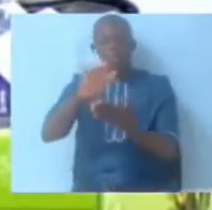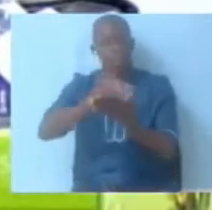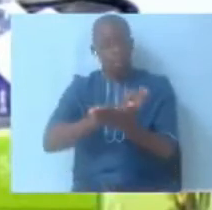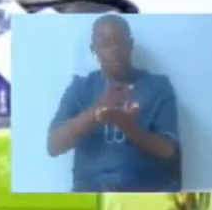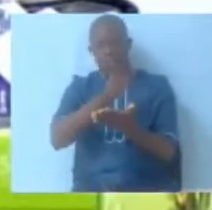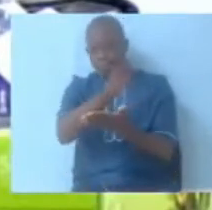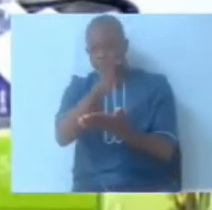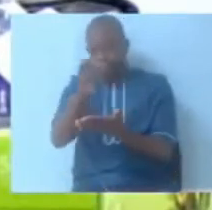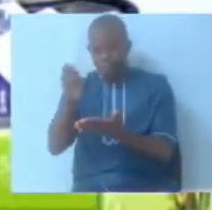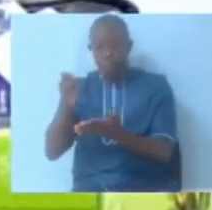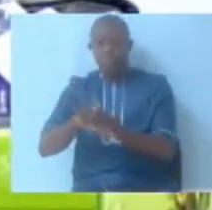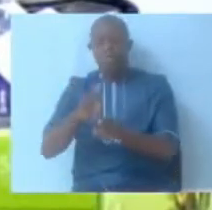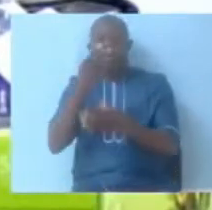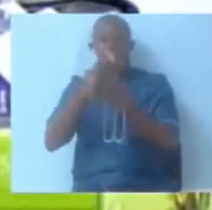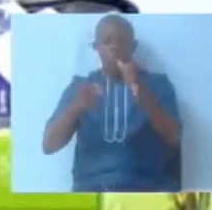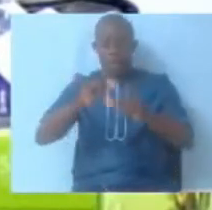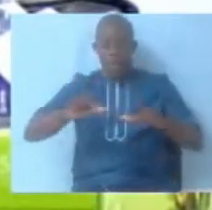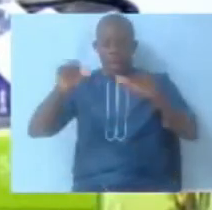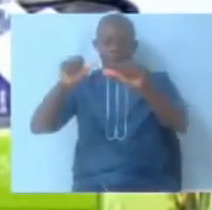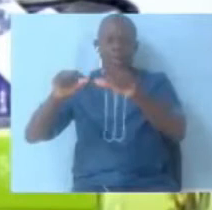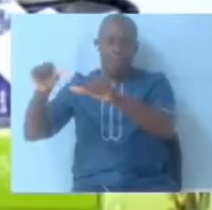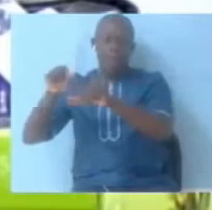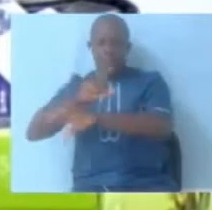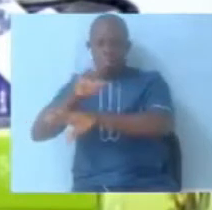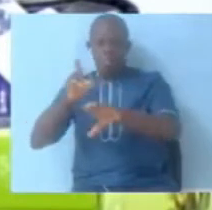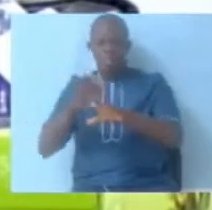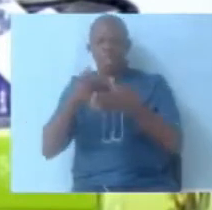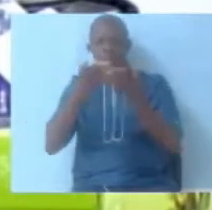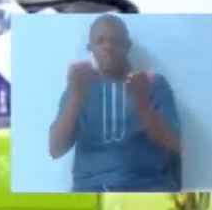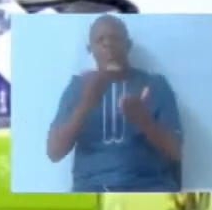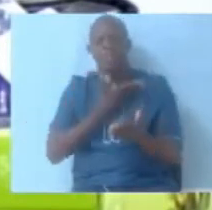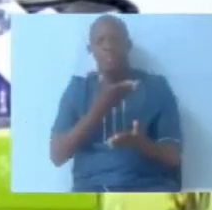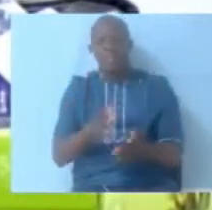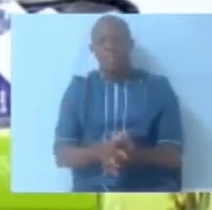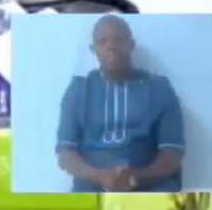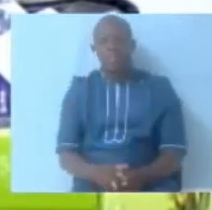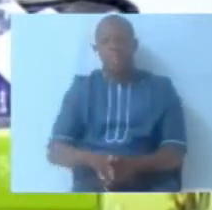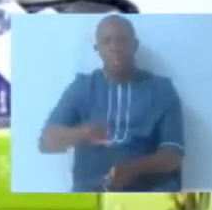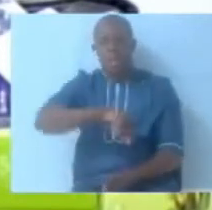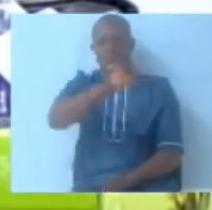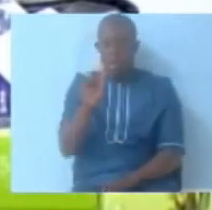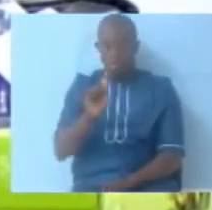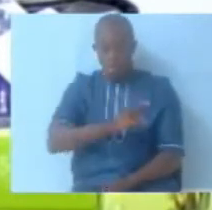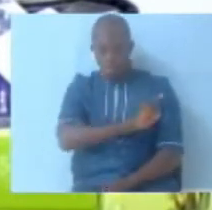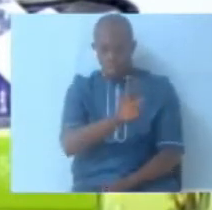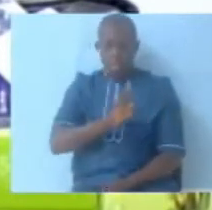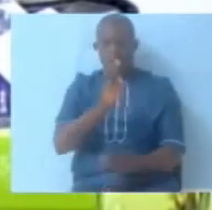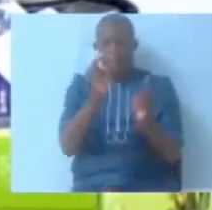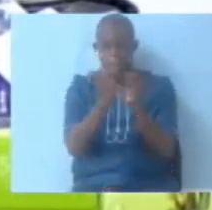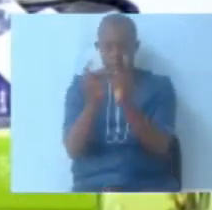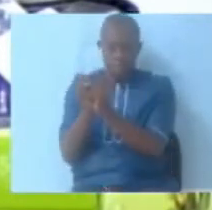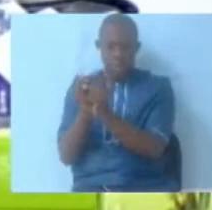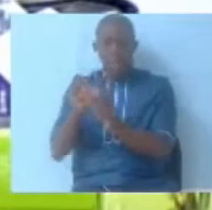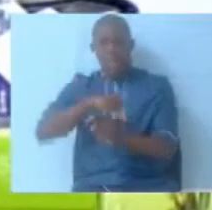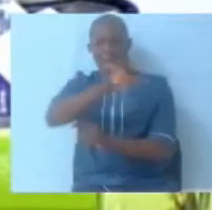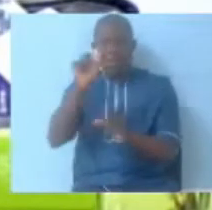sides. Na kalamutandiro samba krafulu lubela. And then we converged and we took a fixed hearing